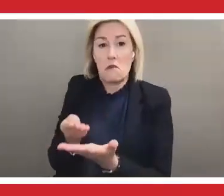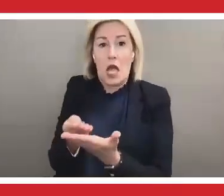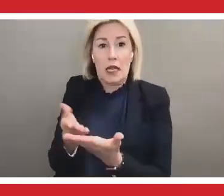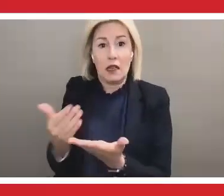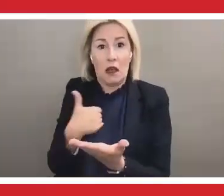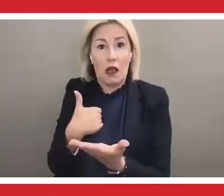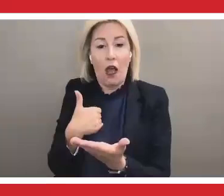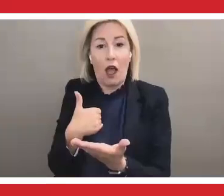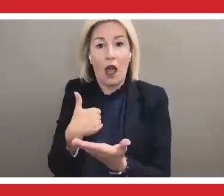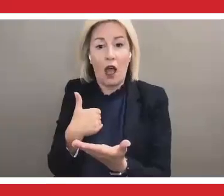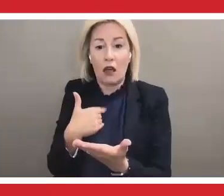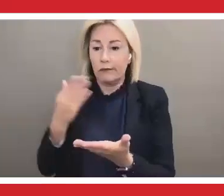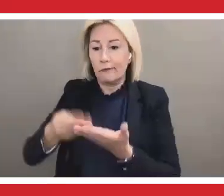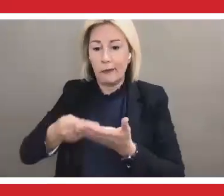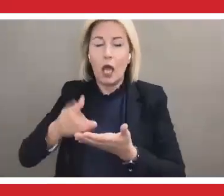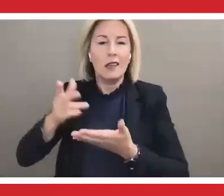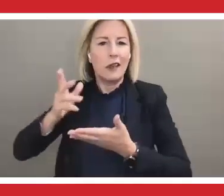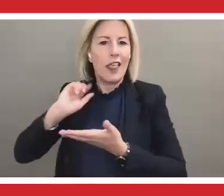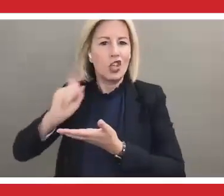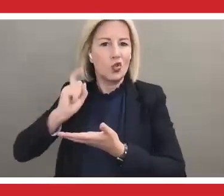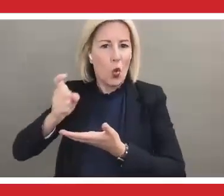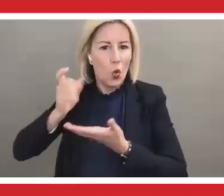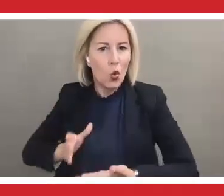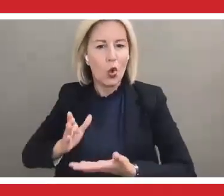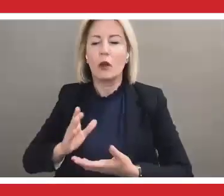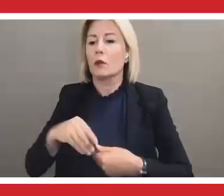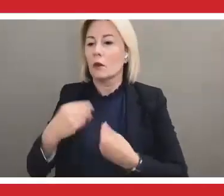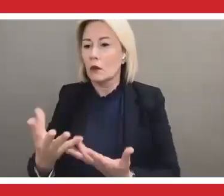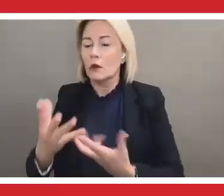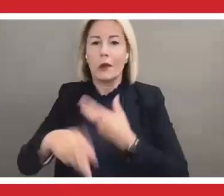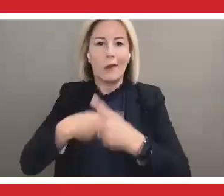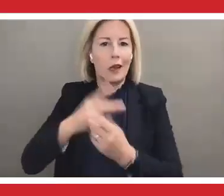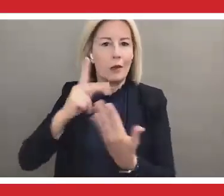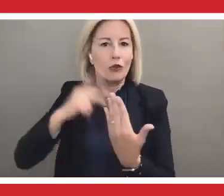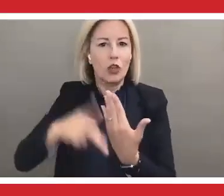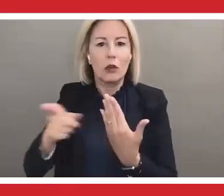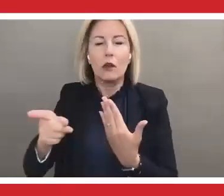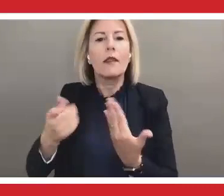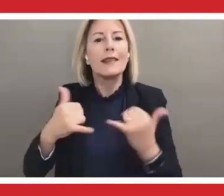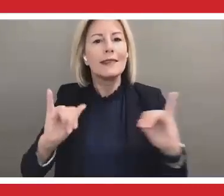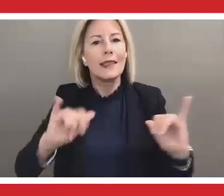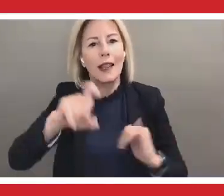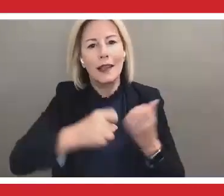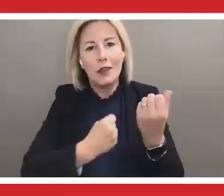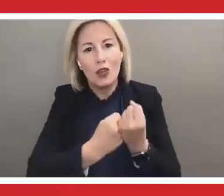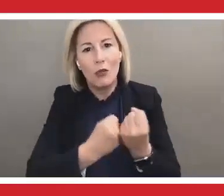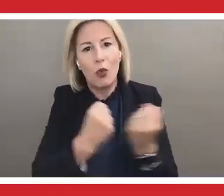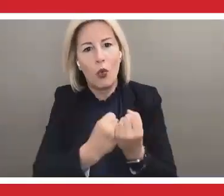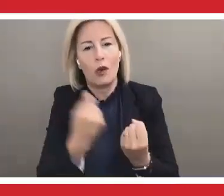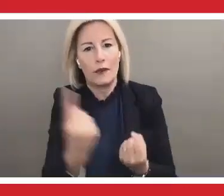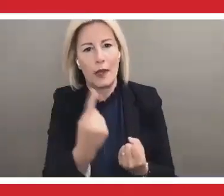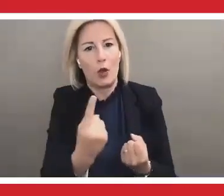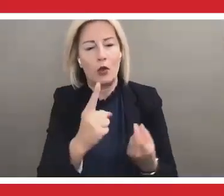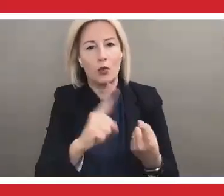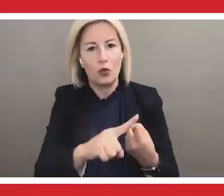donor puts money to conduct some kind of project in this area, they need the support of someone to be able to do